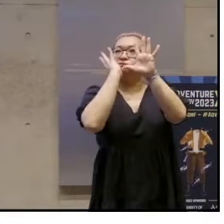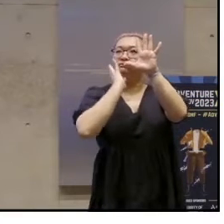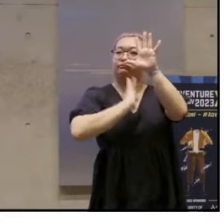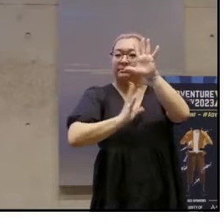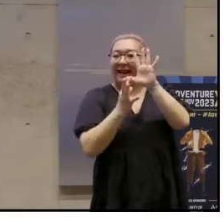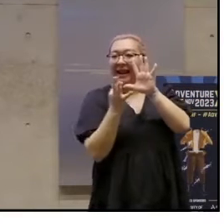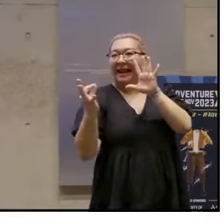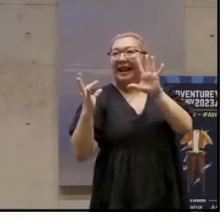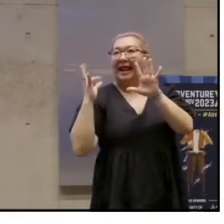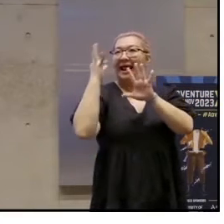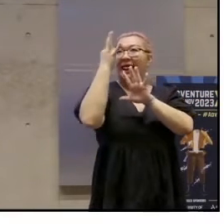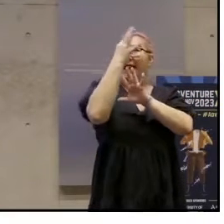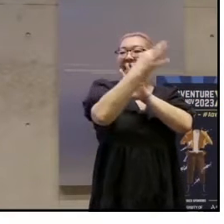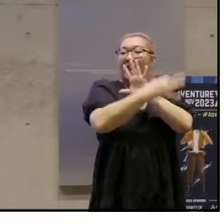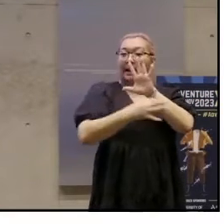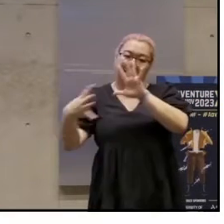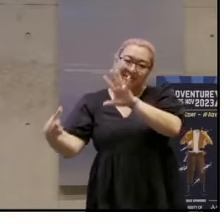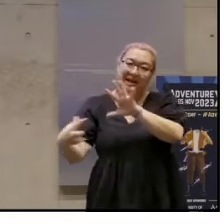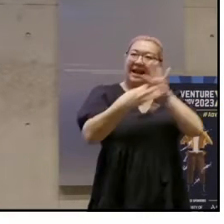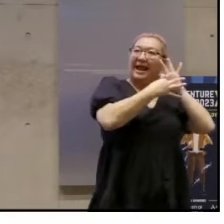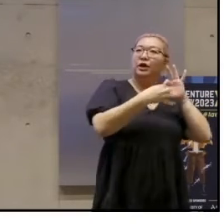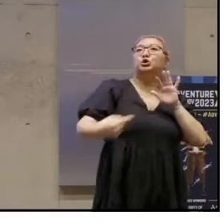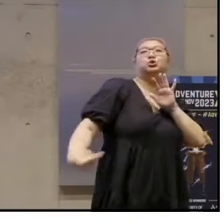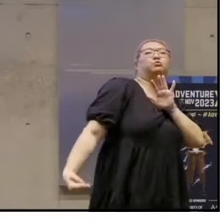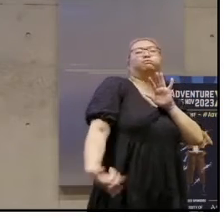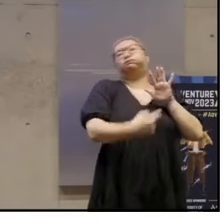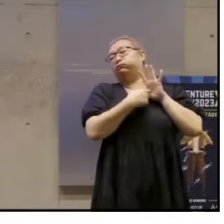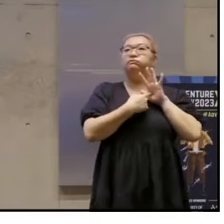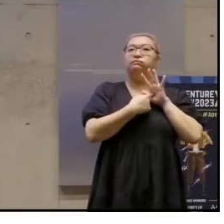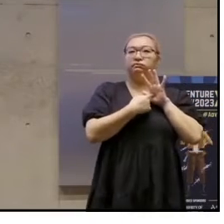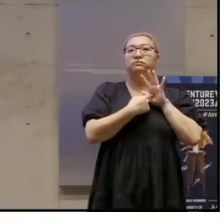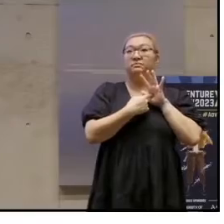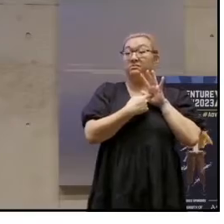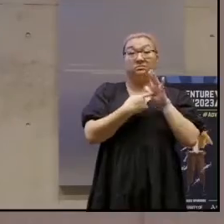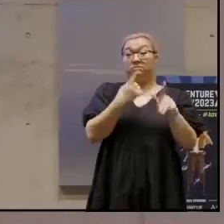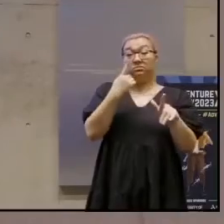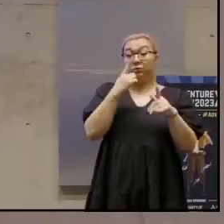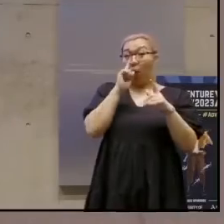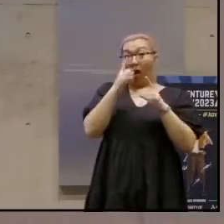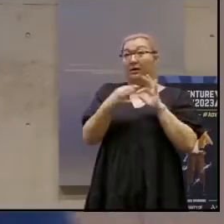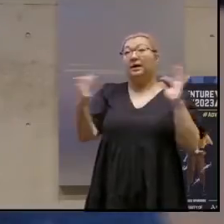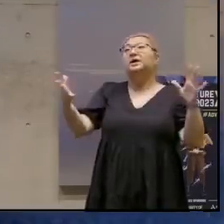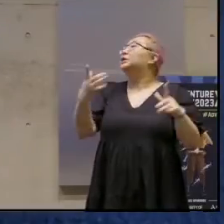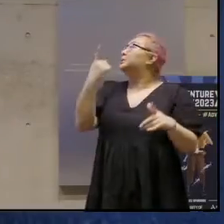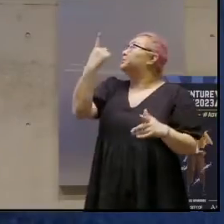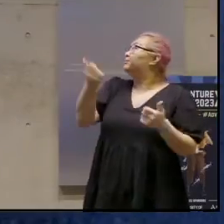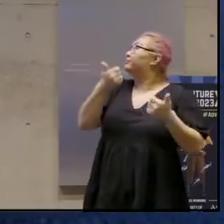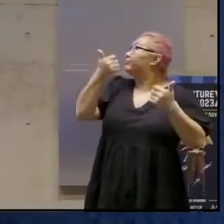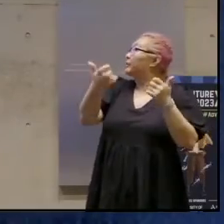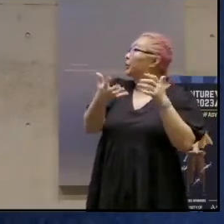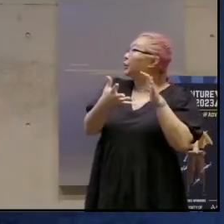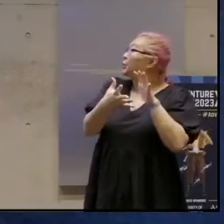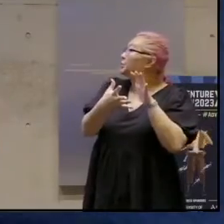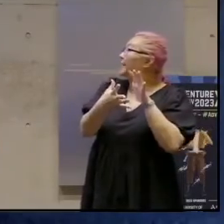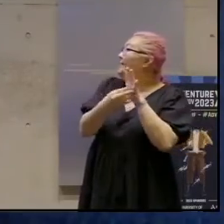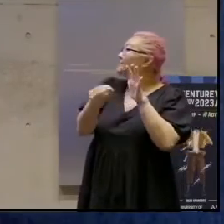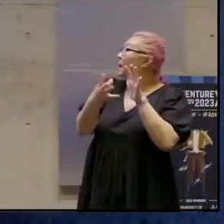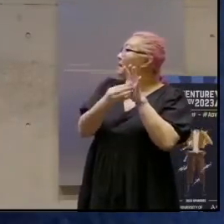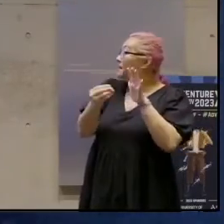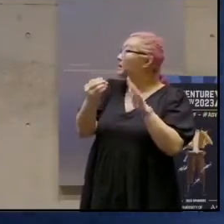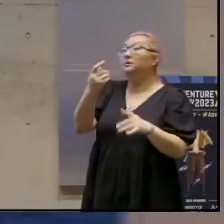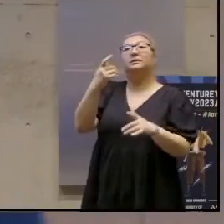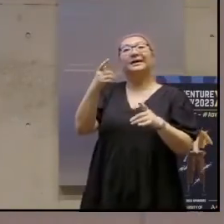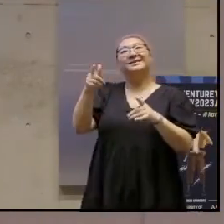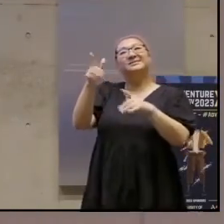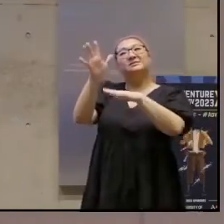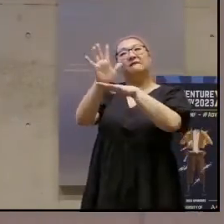Must reference that moment because it is inescapable. Perfect example for this is Akira Kurosawa's Rashomon, which was a myth and a play